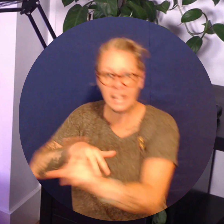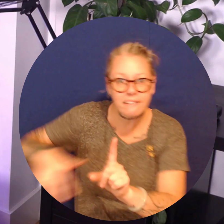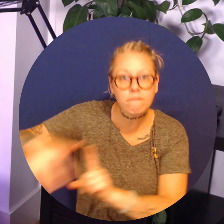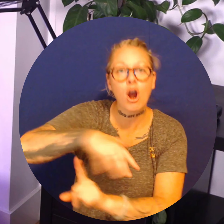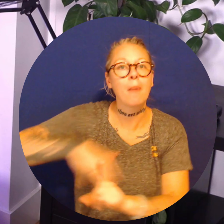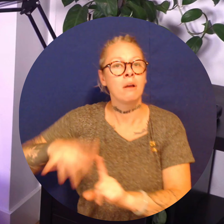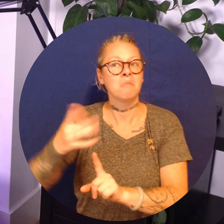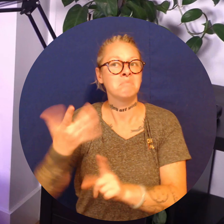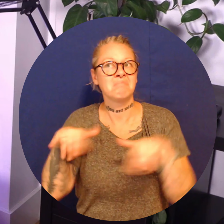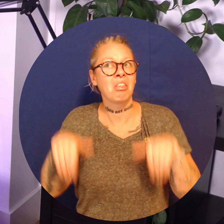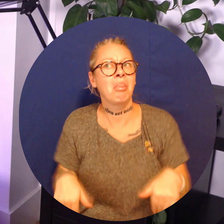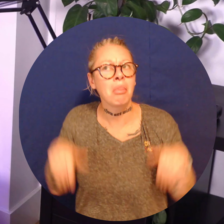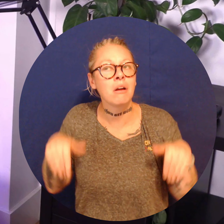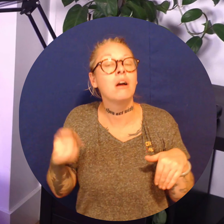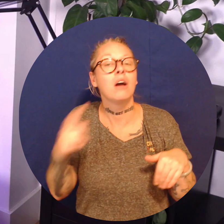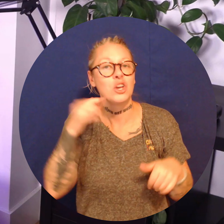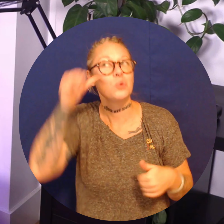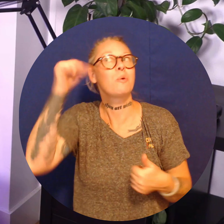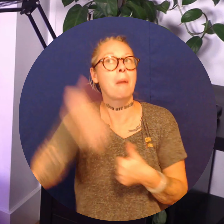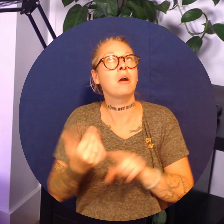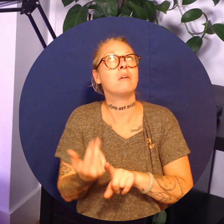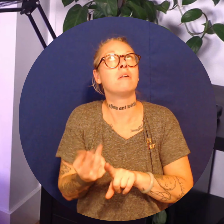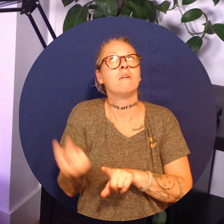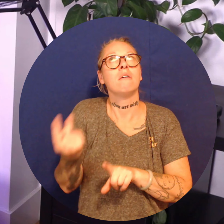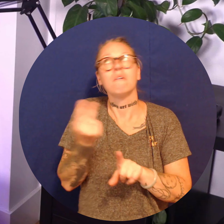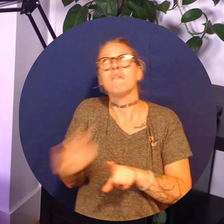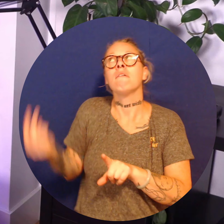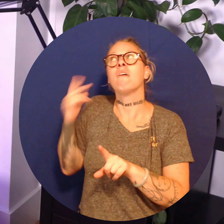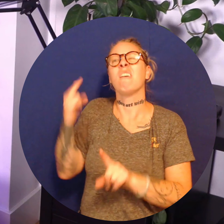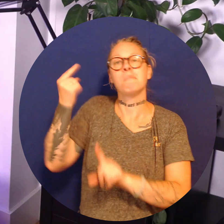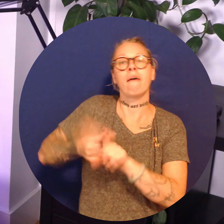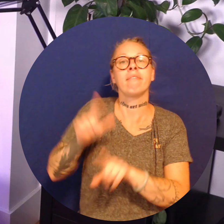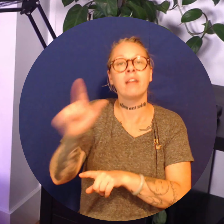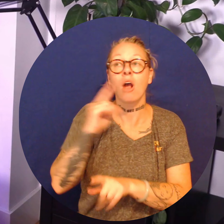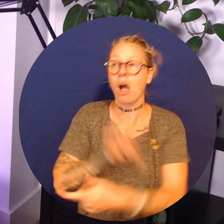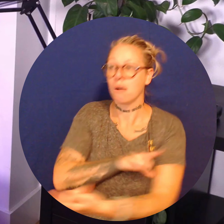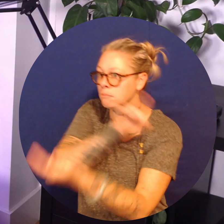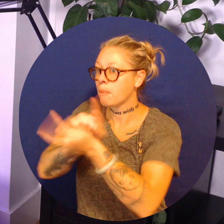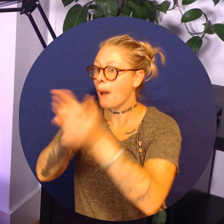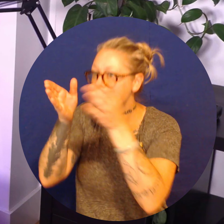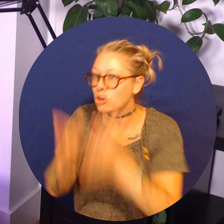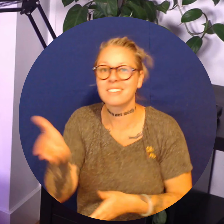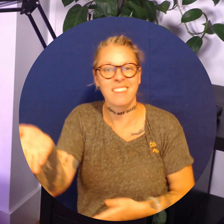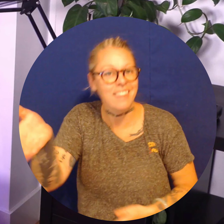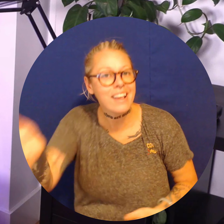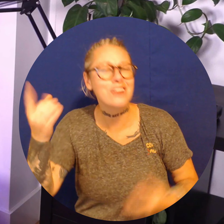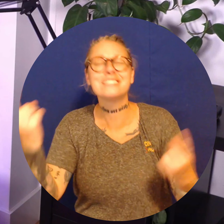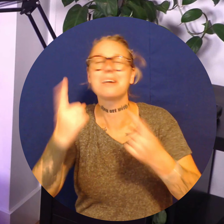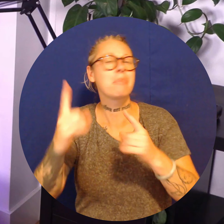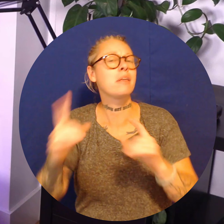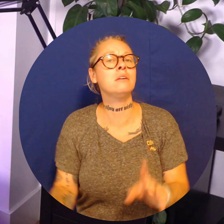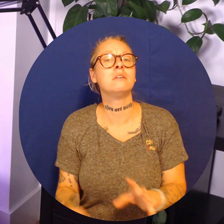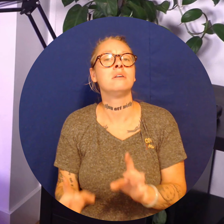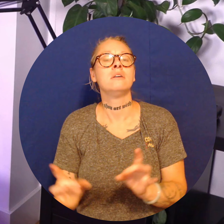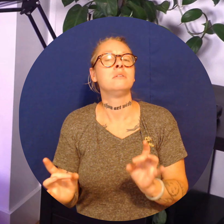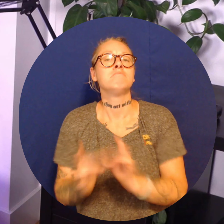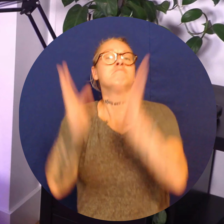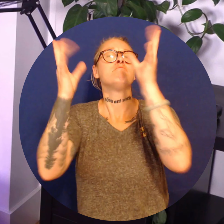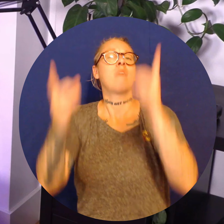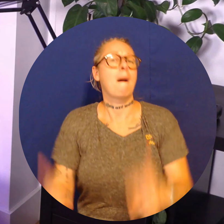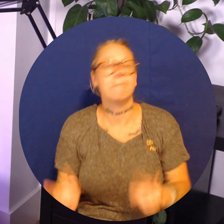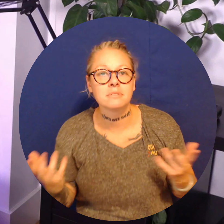environment and nothing happens but then you remember that environment you go back you know a month later and then you meet somebody in that space and it's like